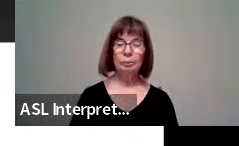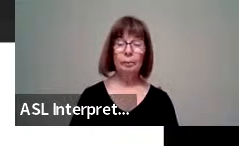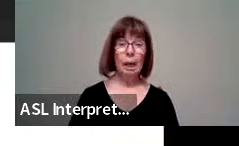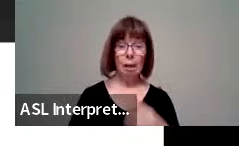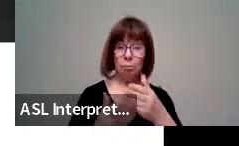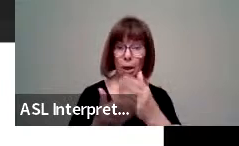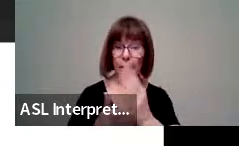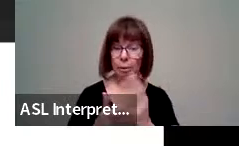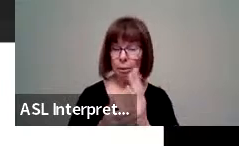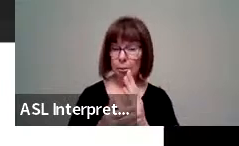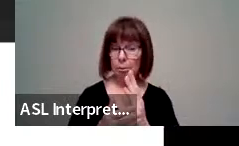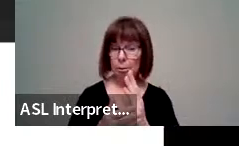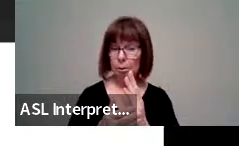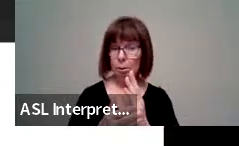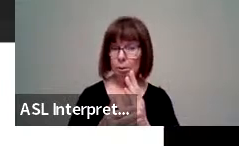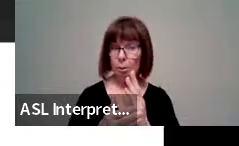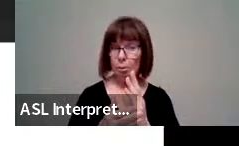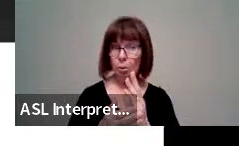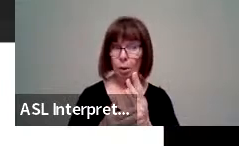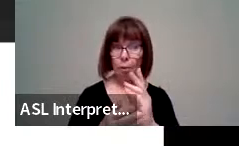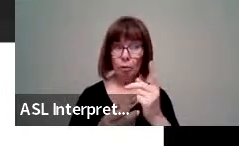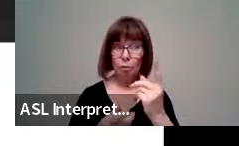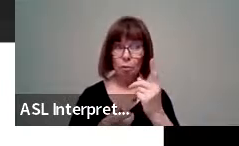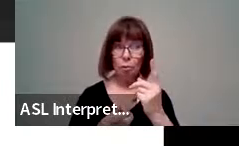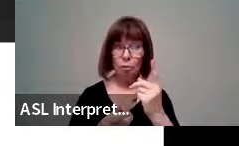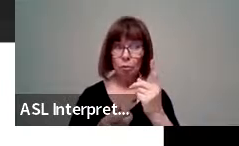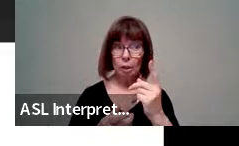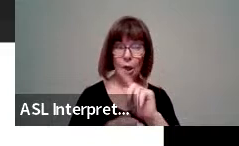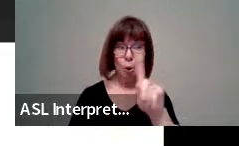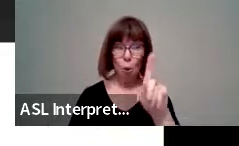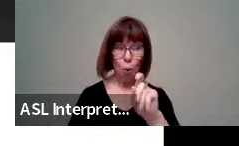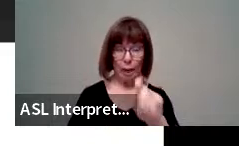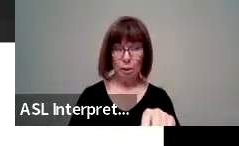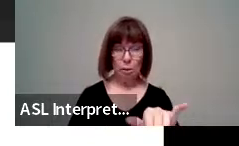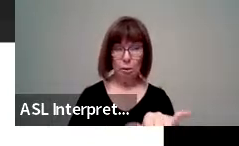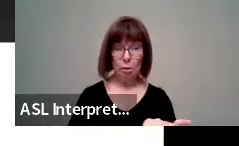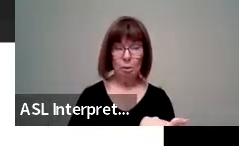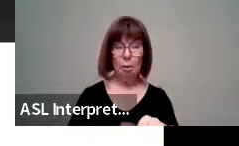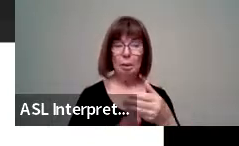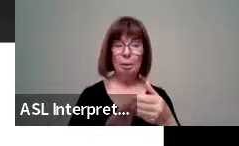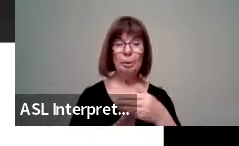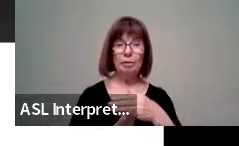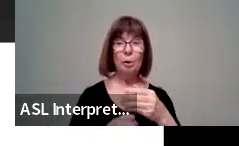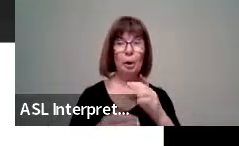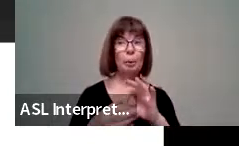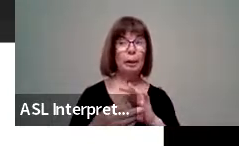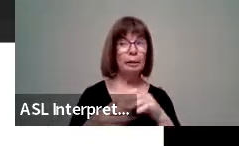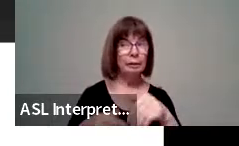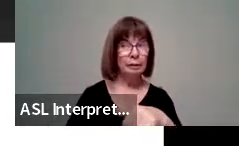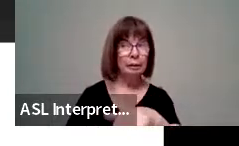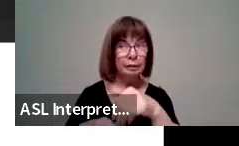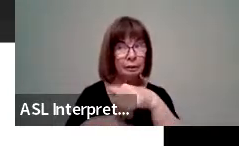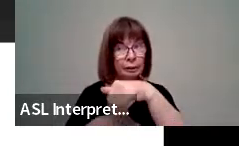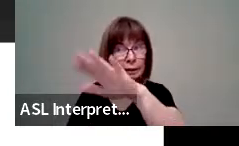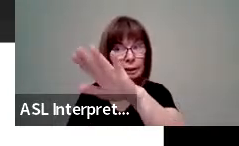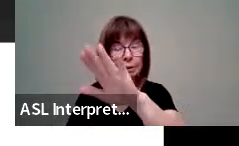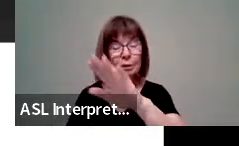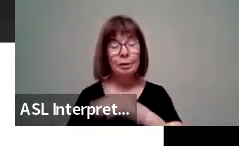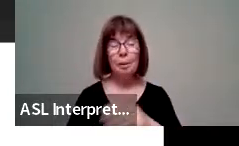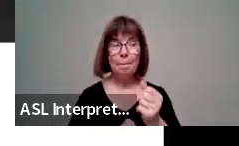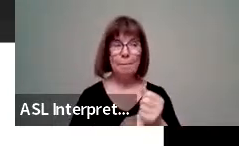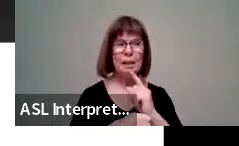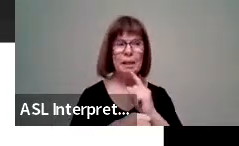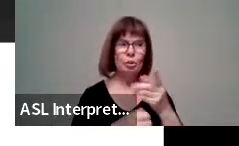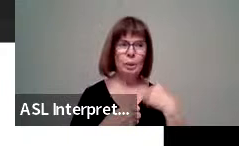Right. Were there any questions on that before we let you go, Dr. Dunn? Make sure that we have a chance